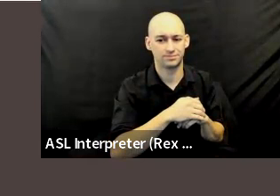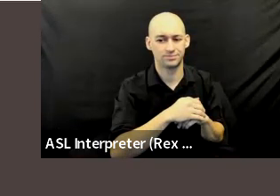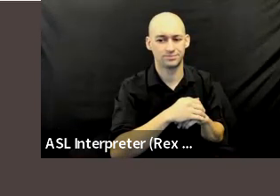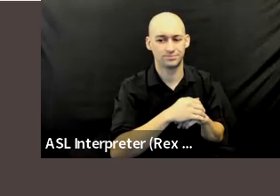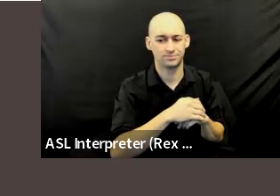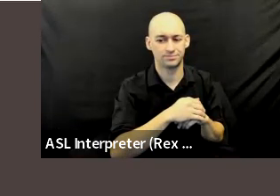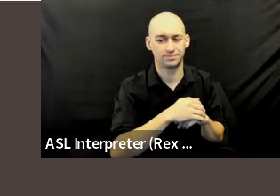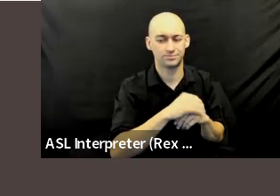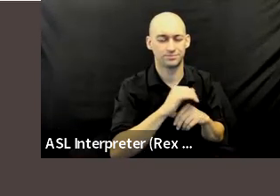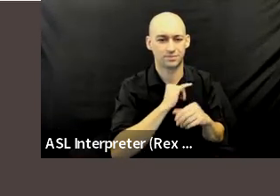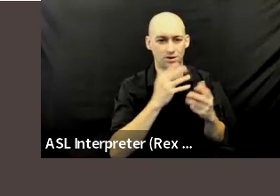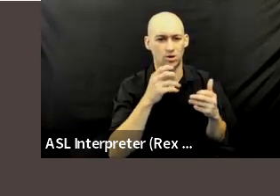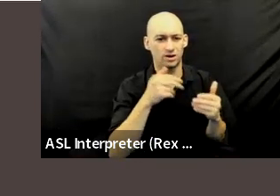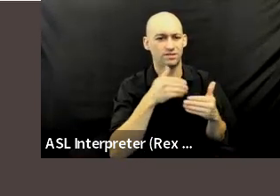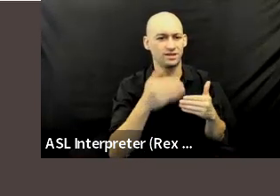can go to the next slide.